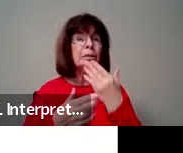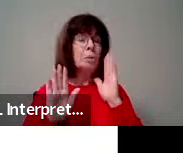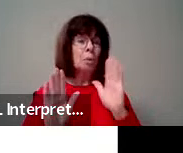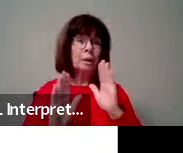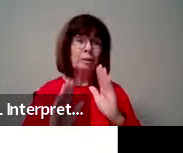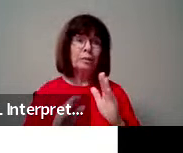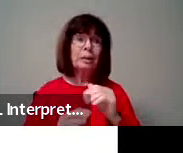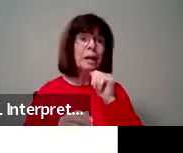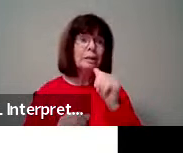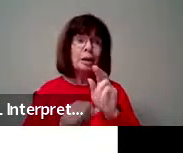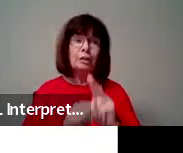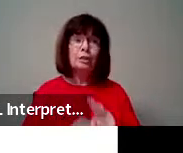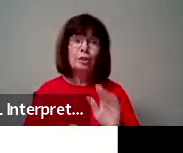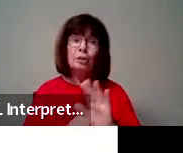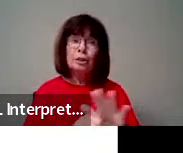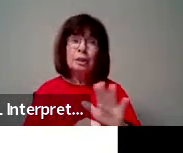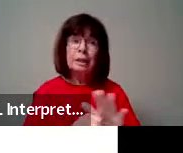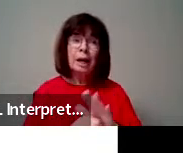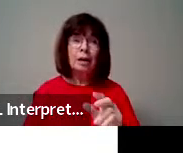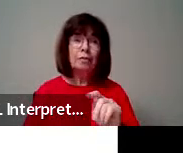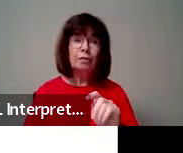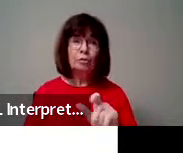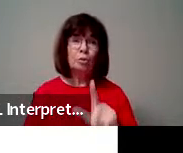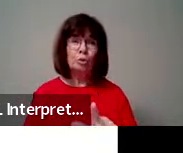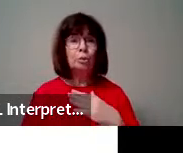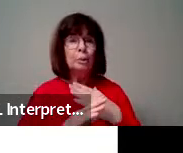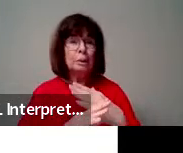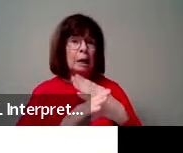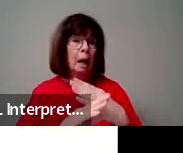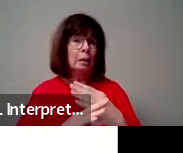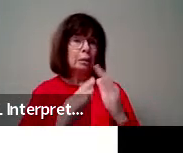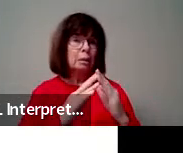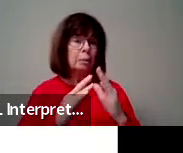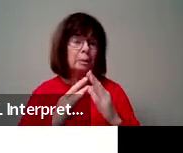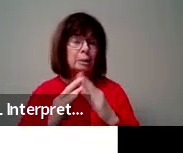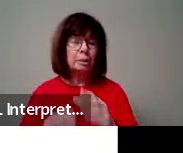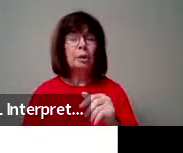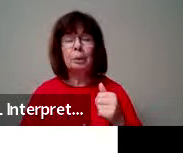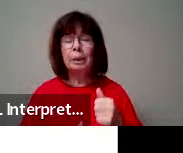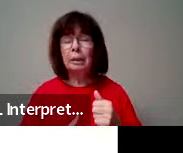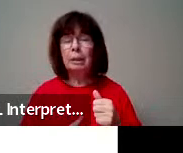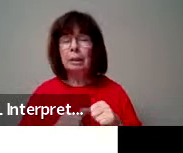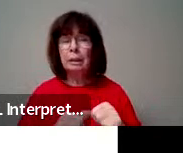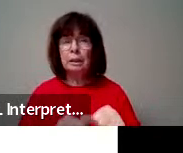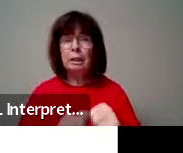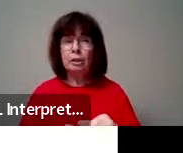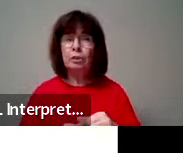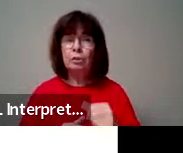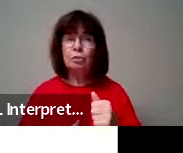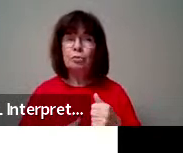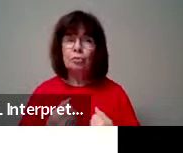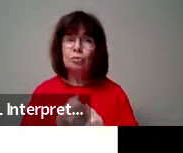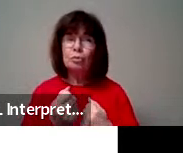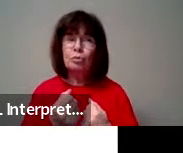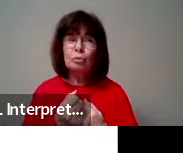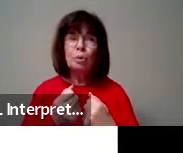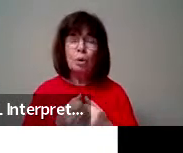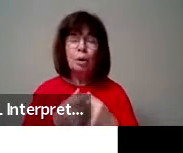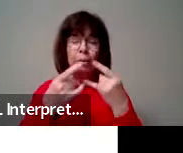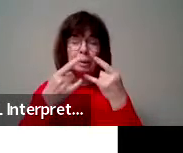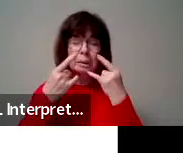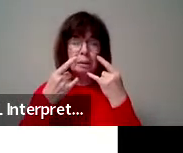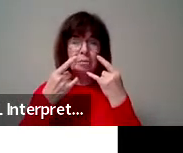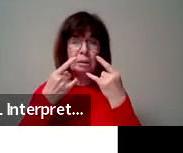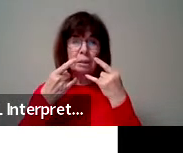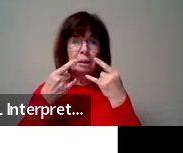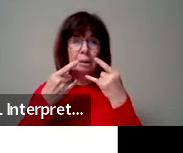to protect ourselves and our communities. And we are really continuing to support masking. We right now have no plans to